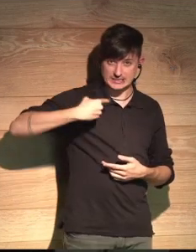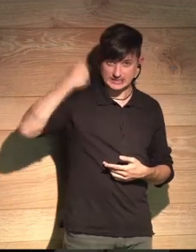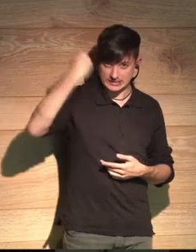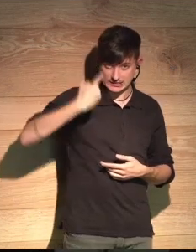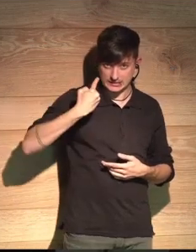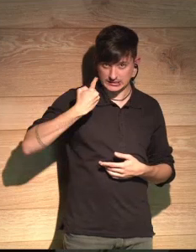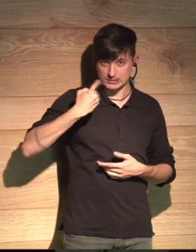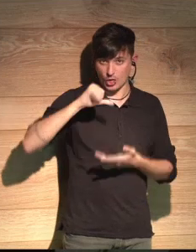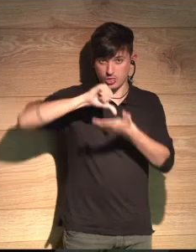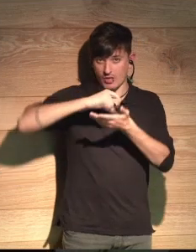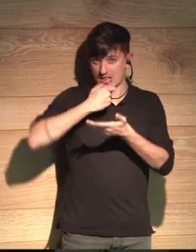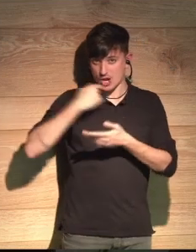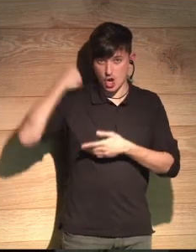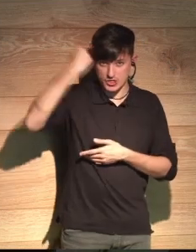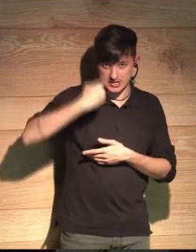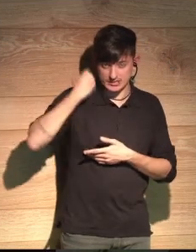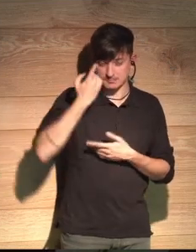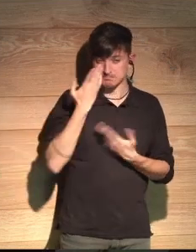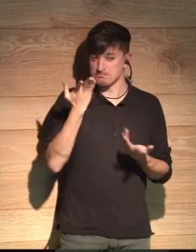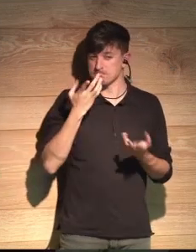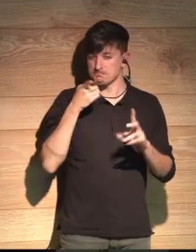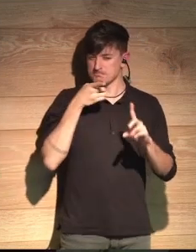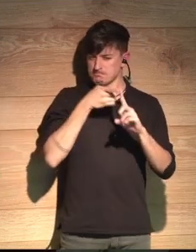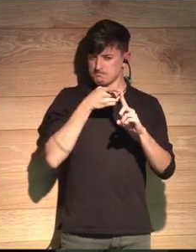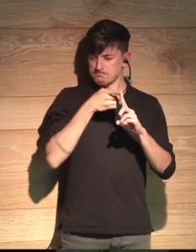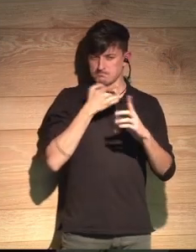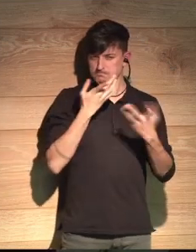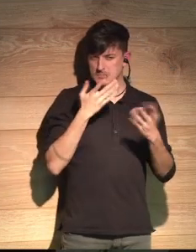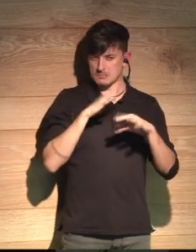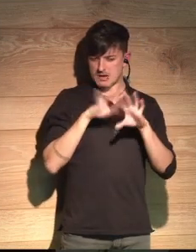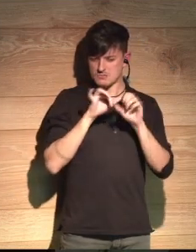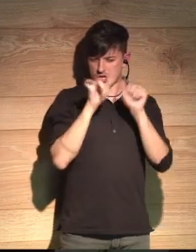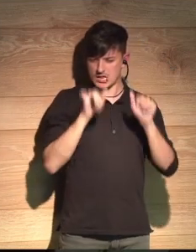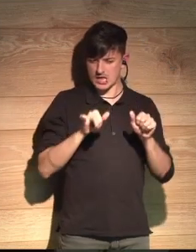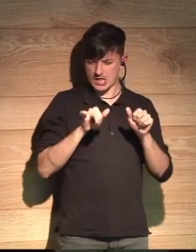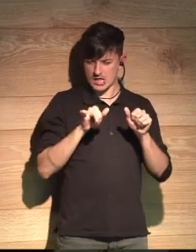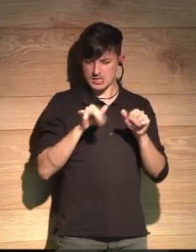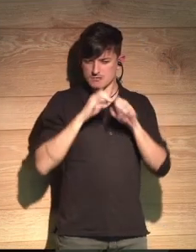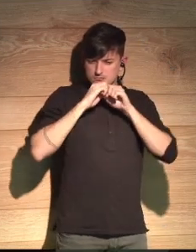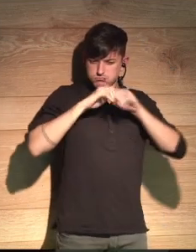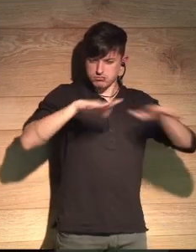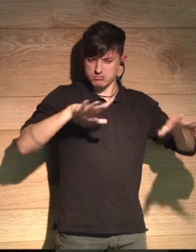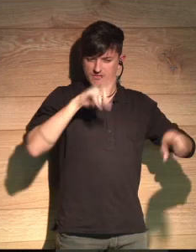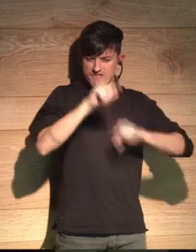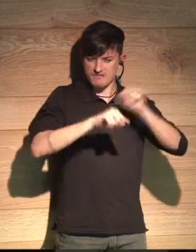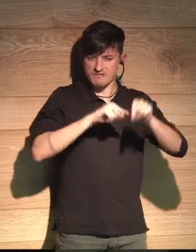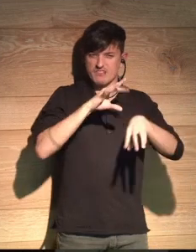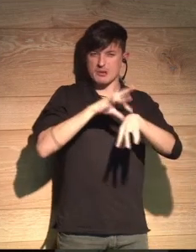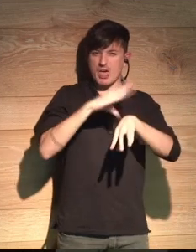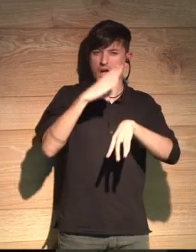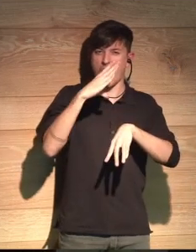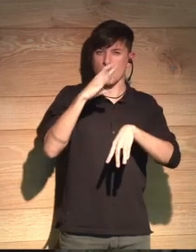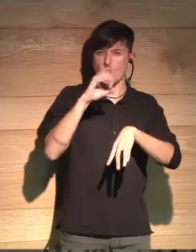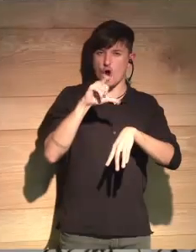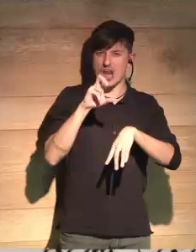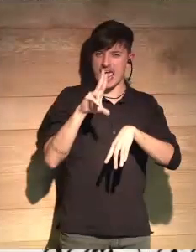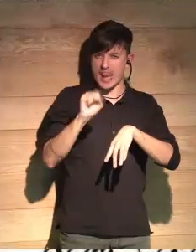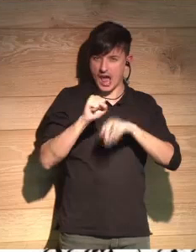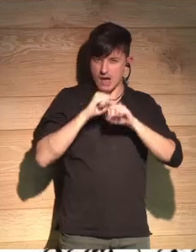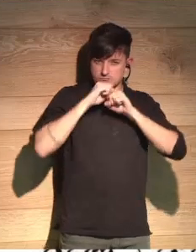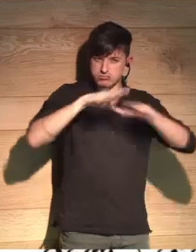used in order to determine the modality of transmission of cholera. So you see here what he did was he mapped all the cases of cholera in